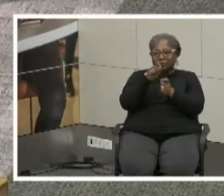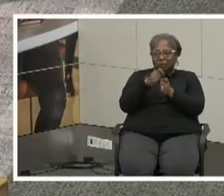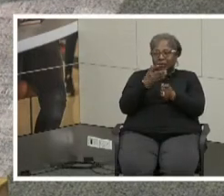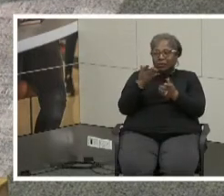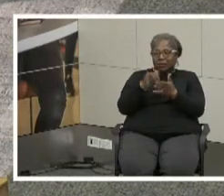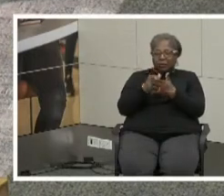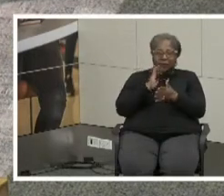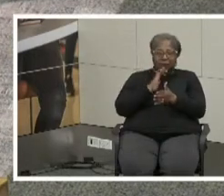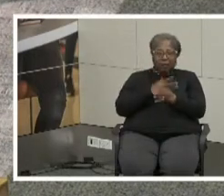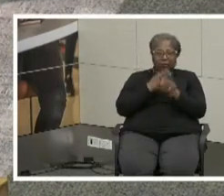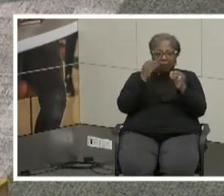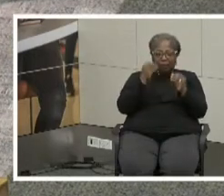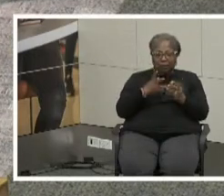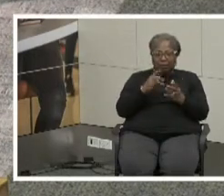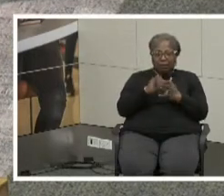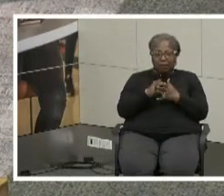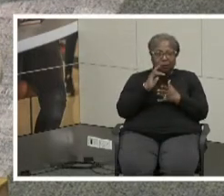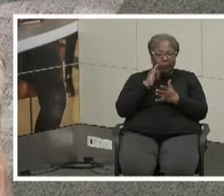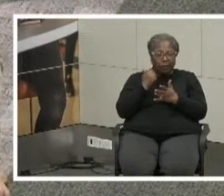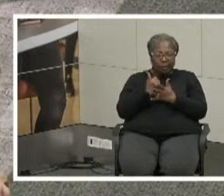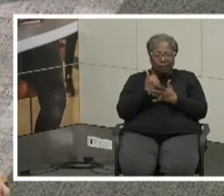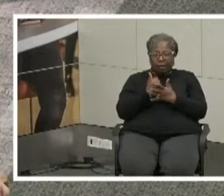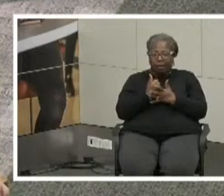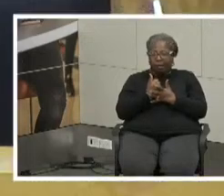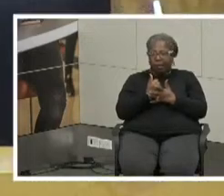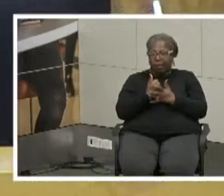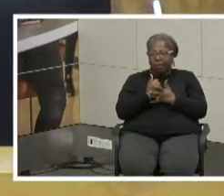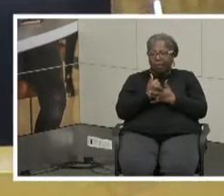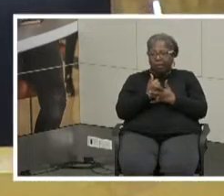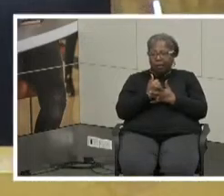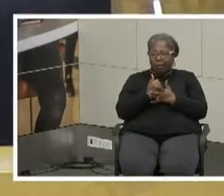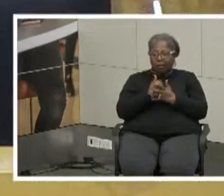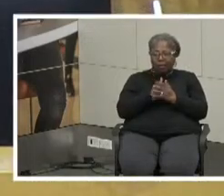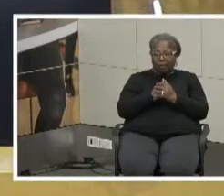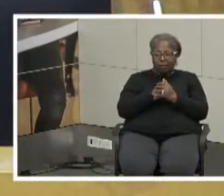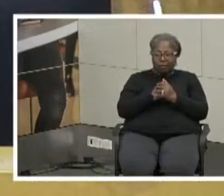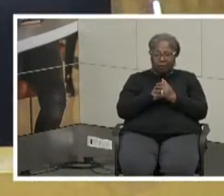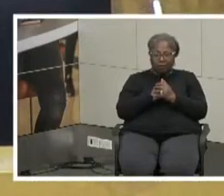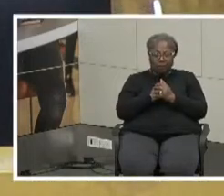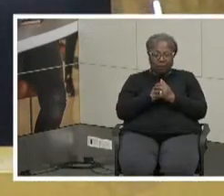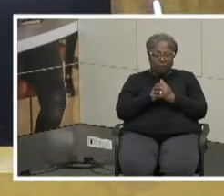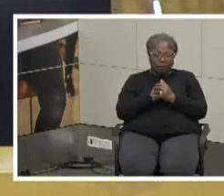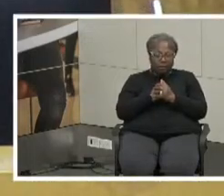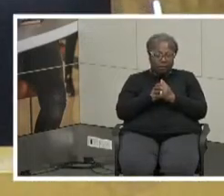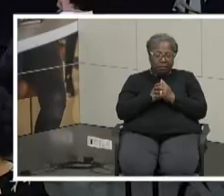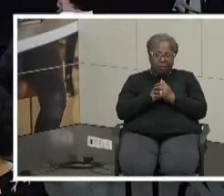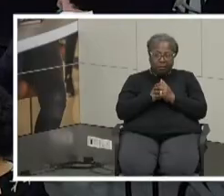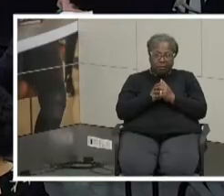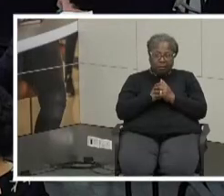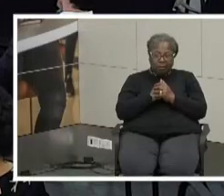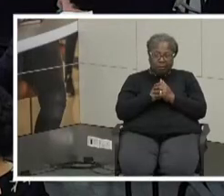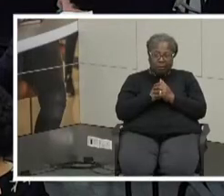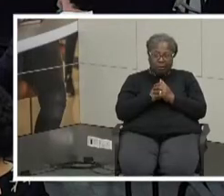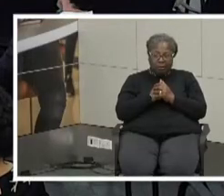teachers are helpful for our teachers when they're working on that course thank you yes thank you for the clarification